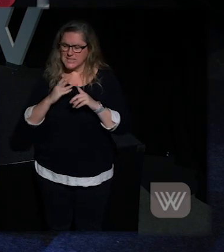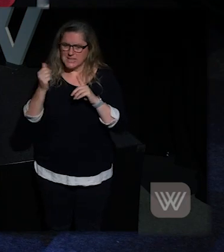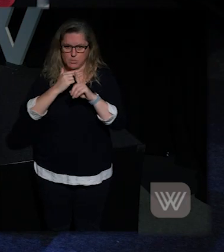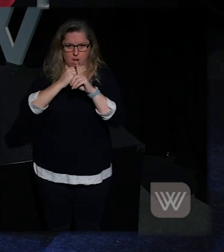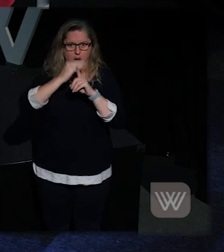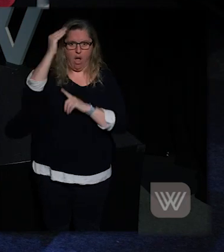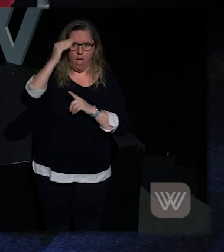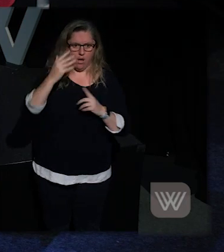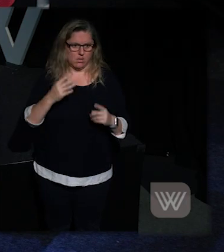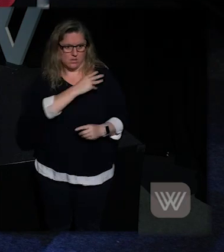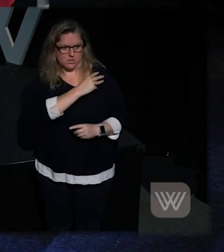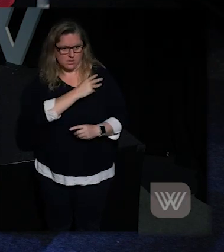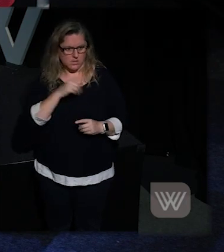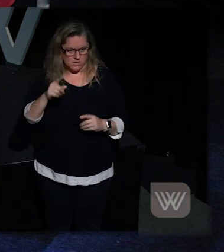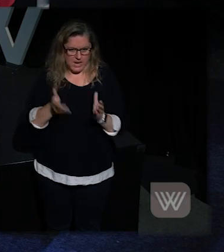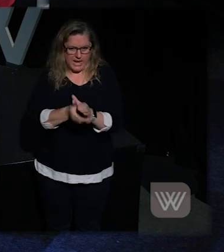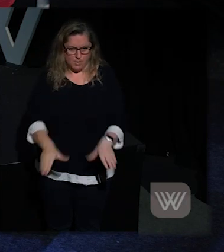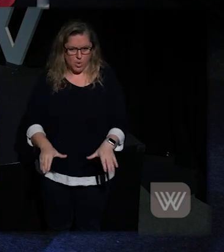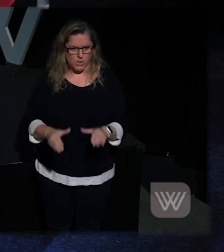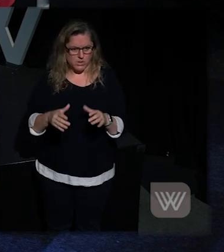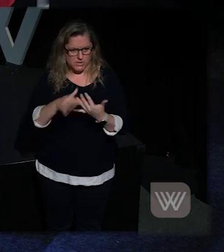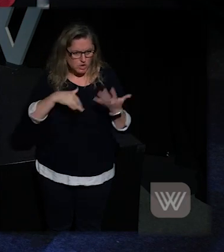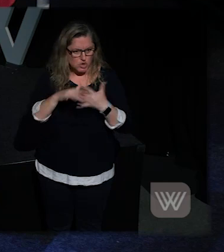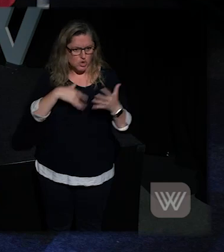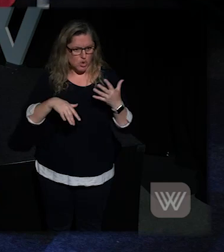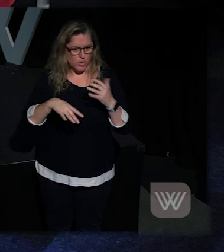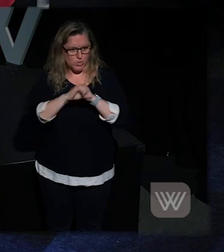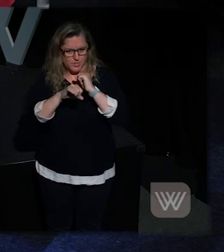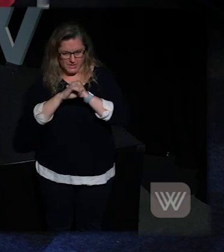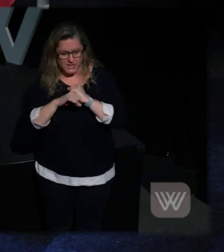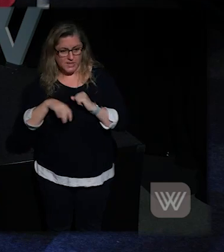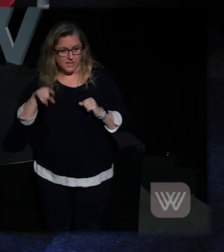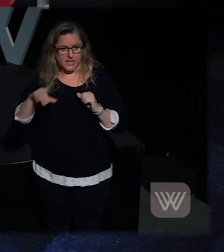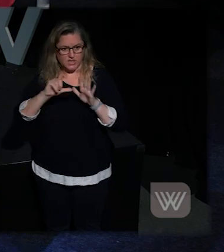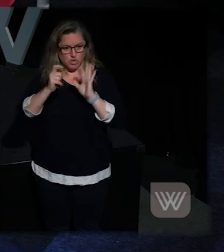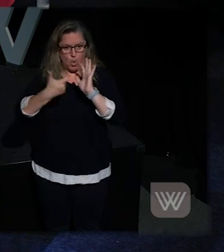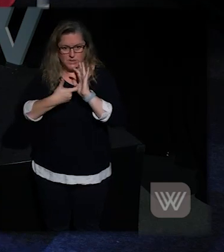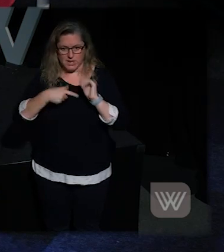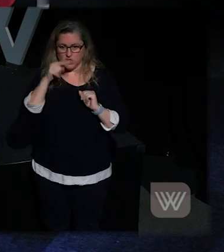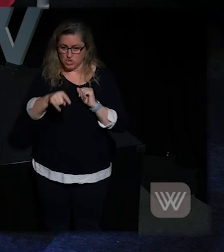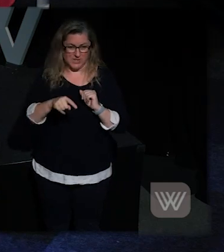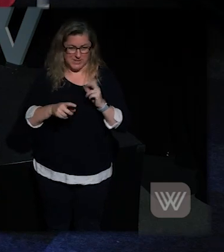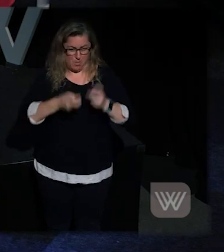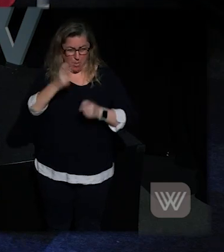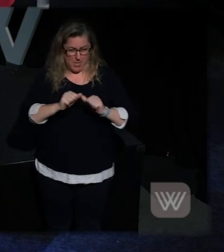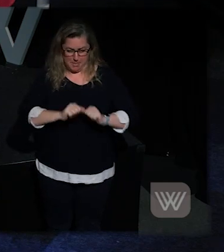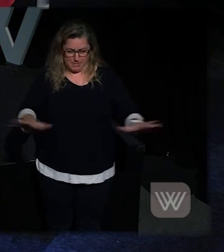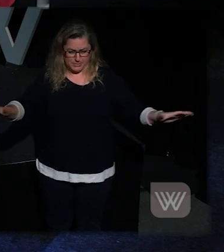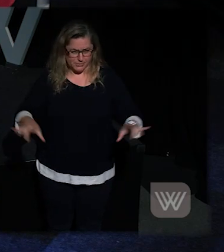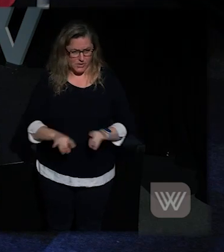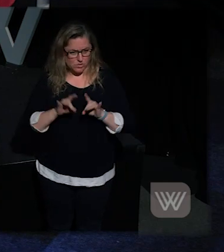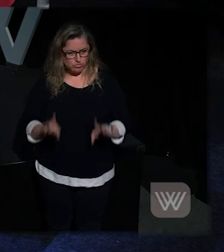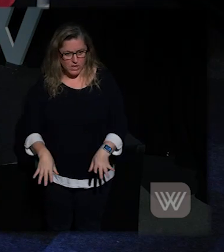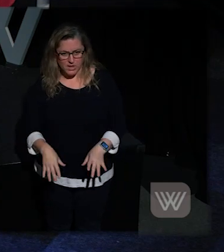South Wales Police Force, she's an expert in social media as well. She's got a doctorate, so she's a member of the police force. And she said, this is a problem across the country.